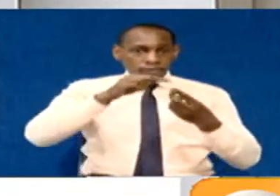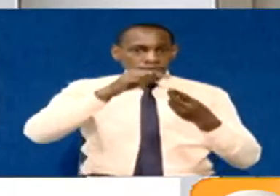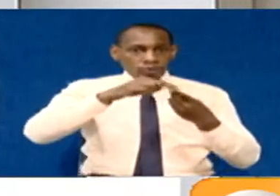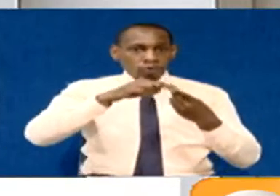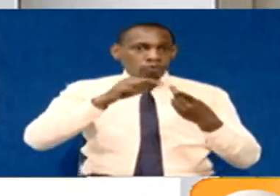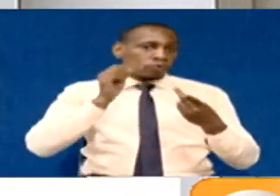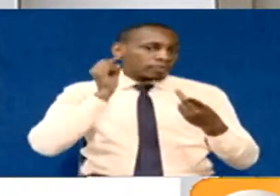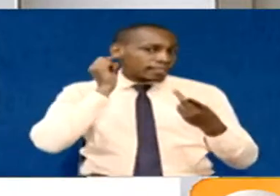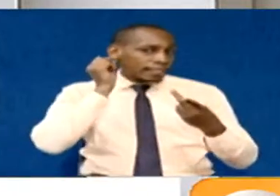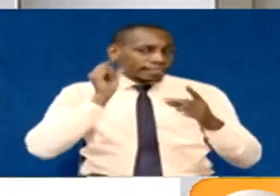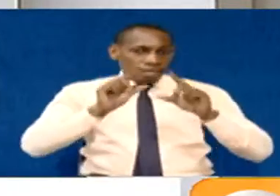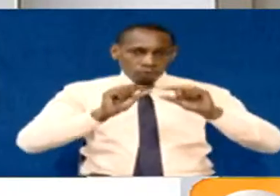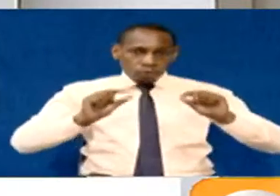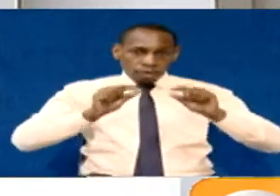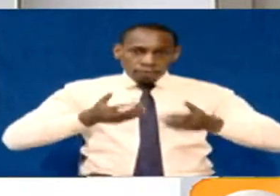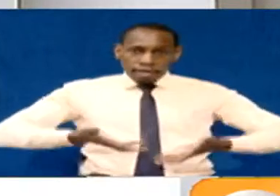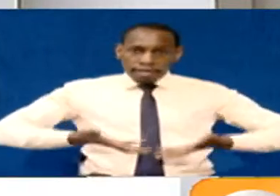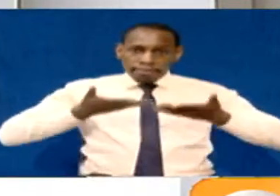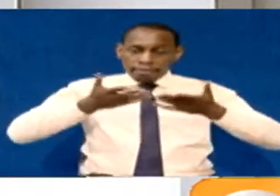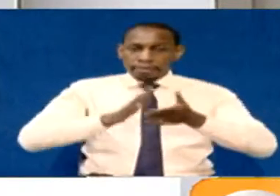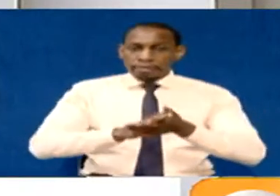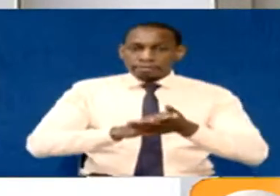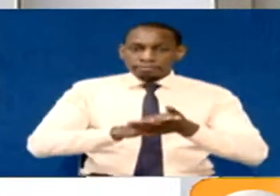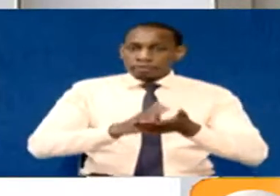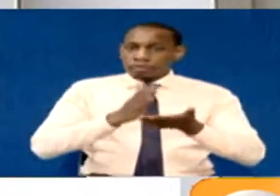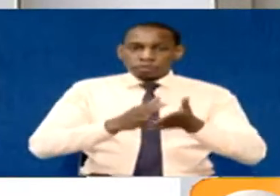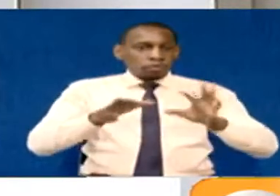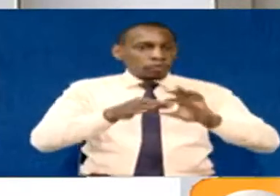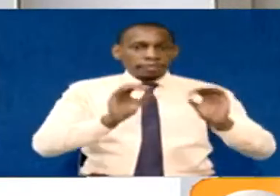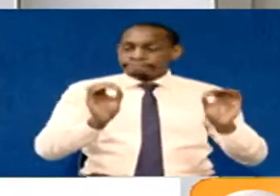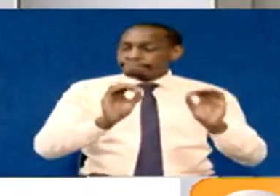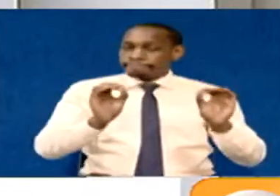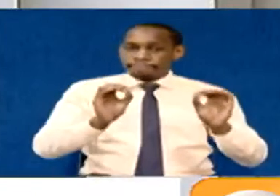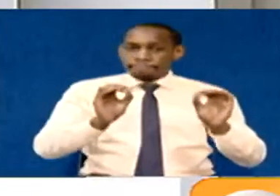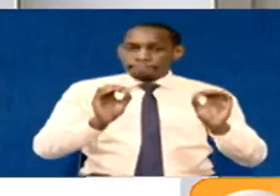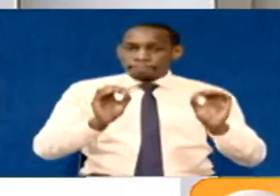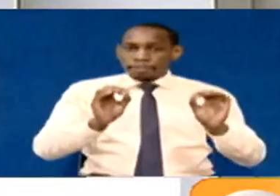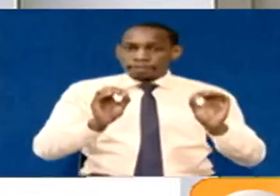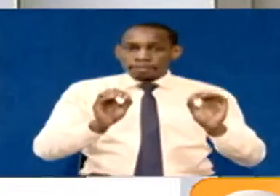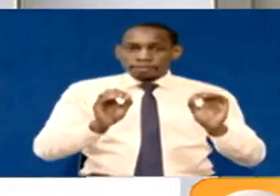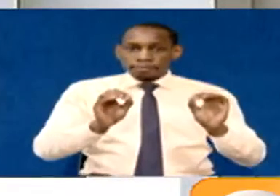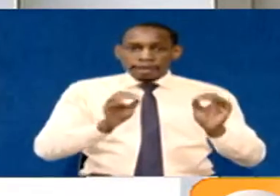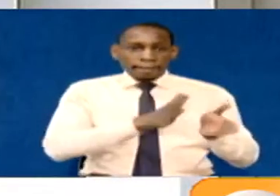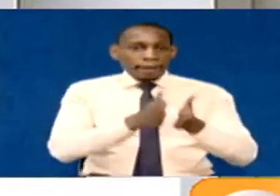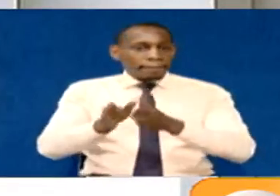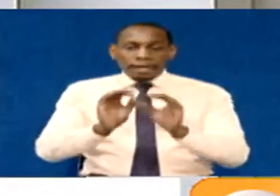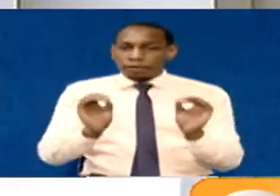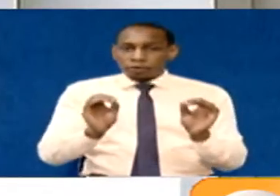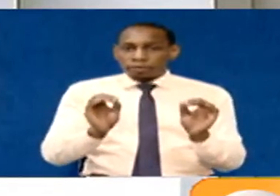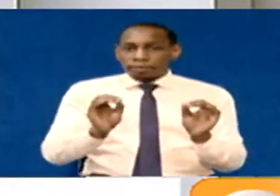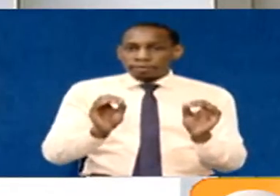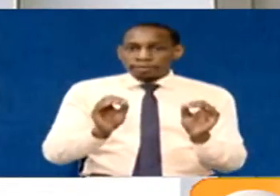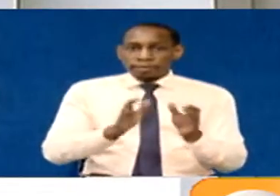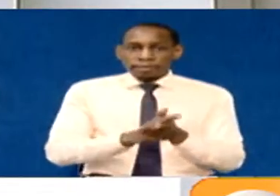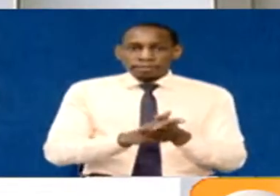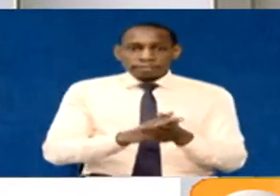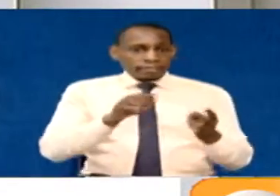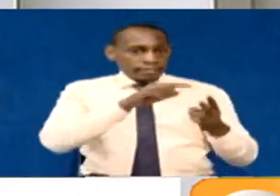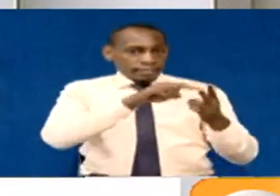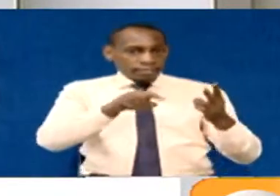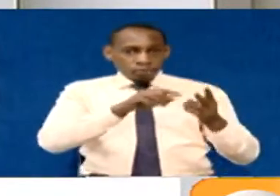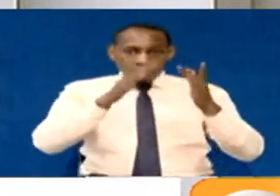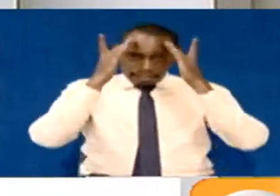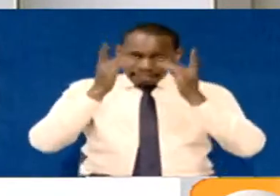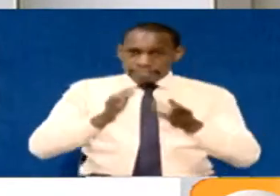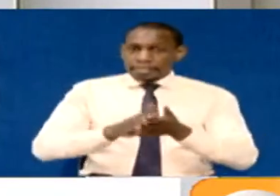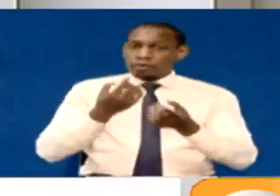Mutunga made his statement. And so there's absolutely no relationship between what, it was not coordinated. I think these two just chose to